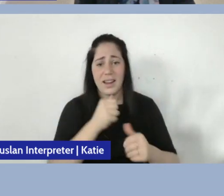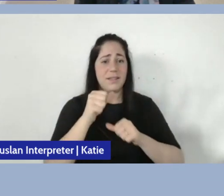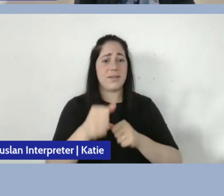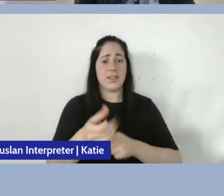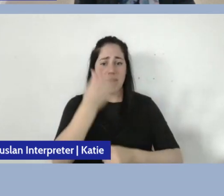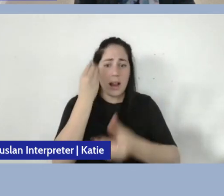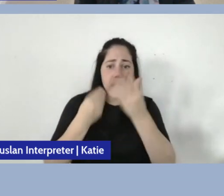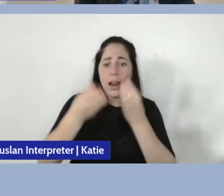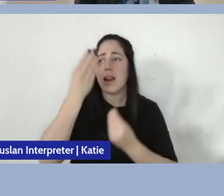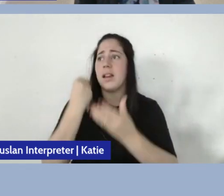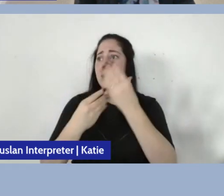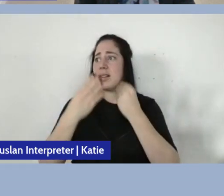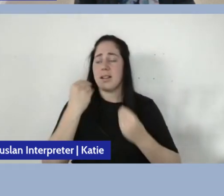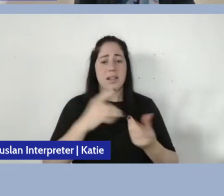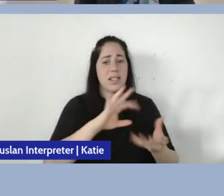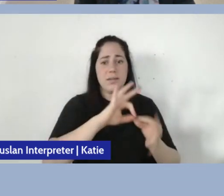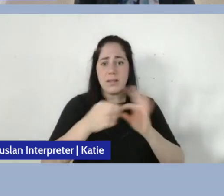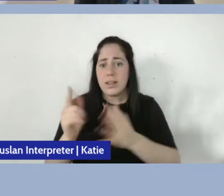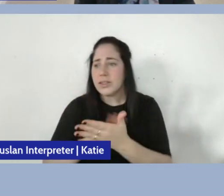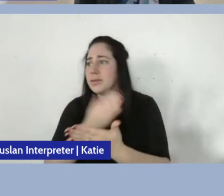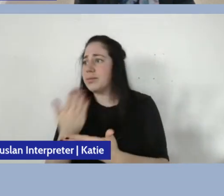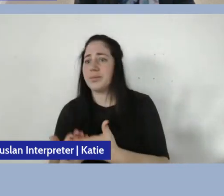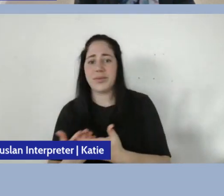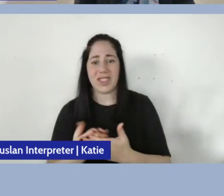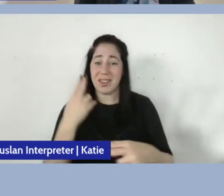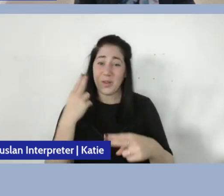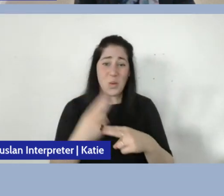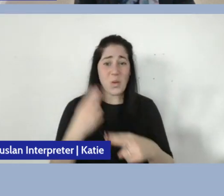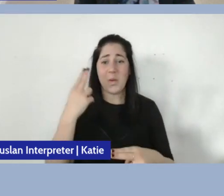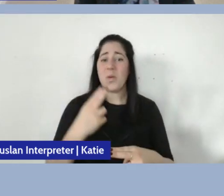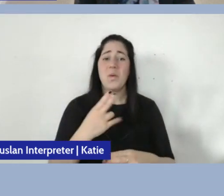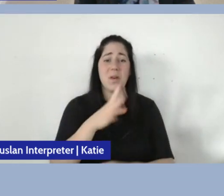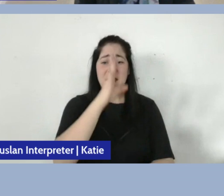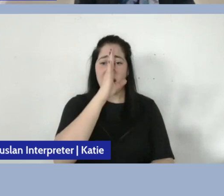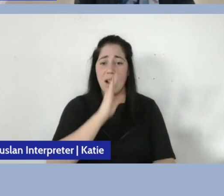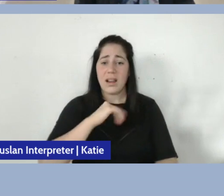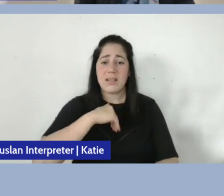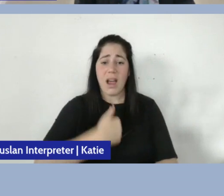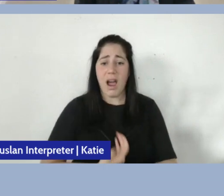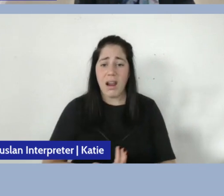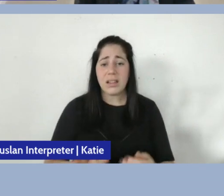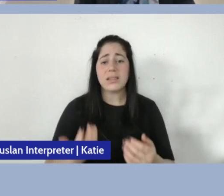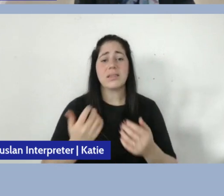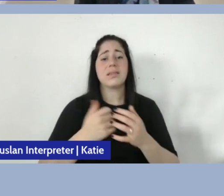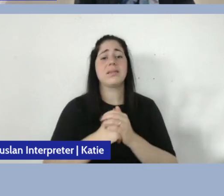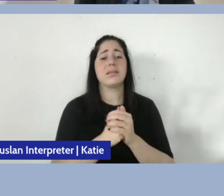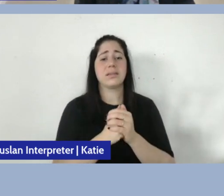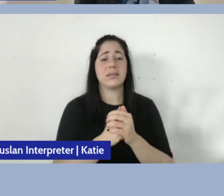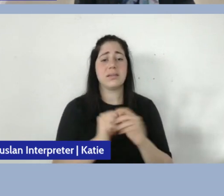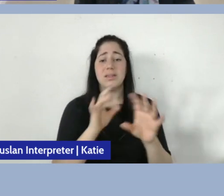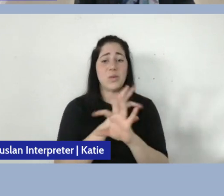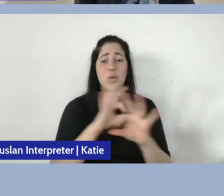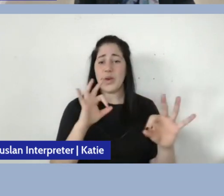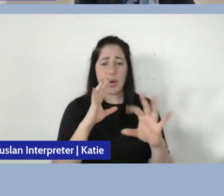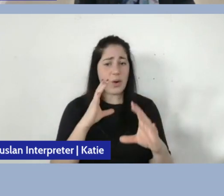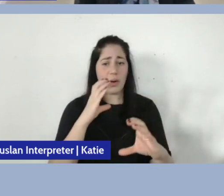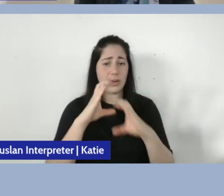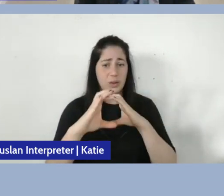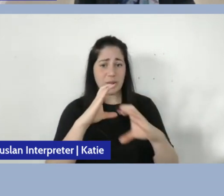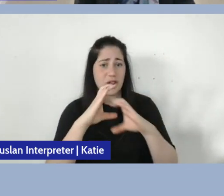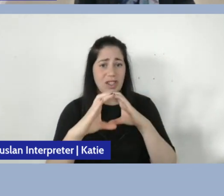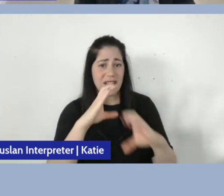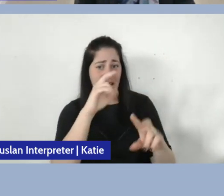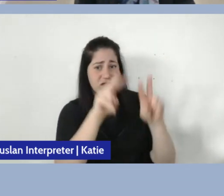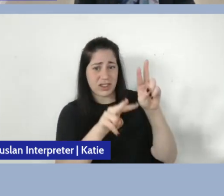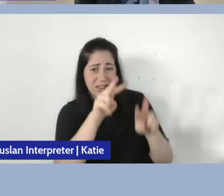quickly, which can lead to fatigue and errors over time. Nonverbal communication is vital in dementia assessments, as